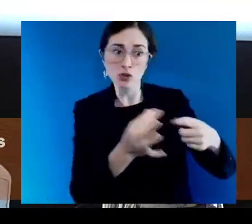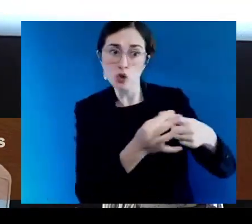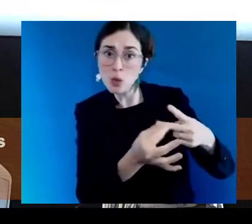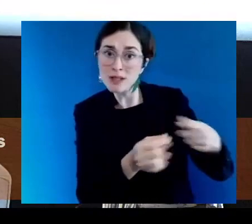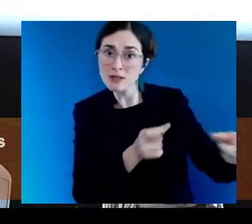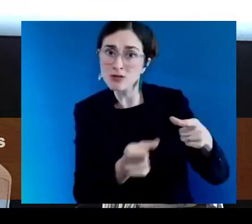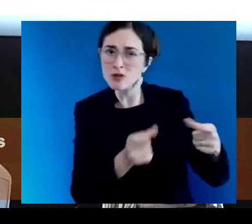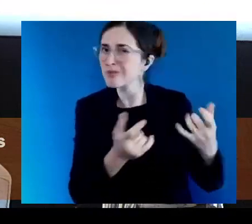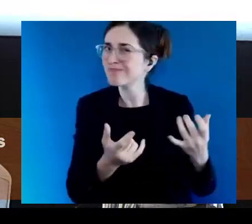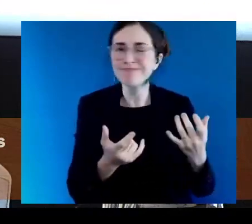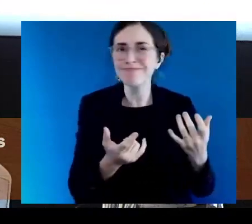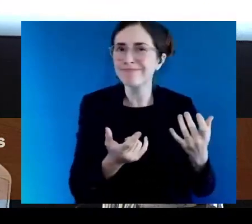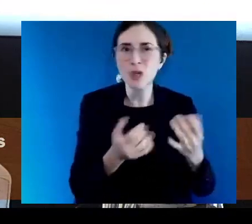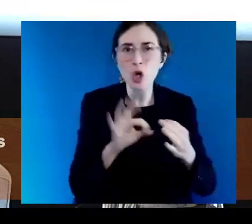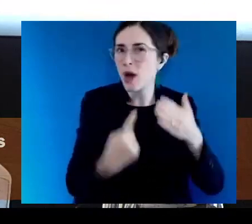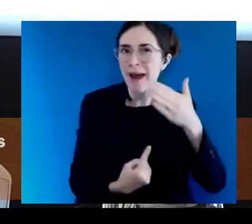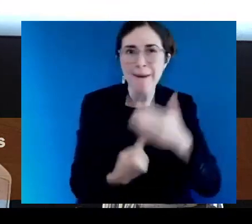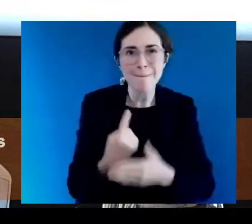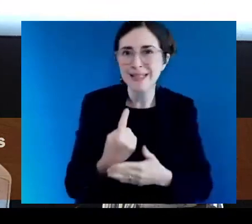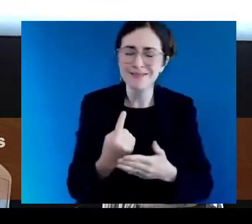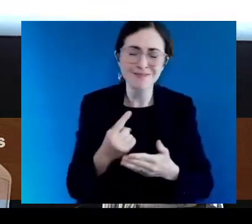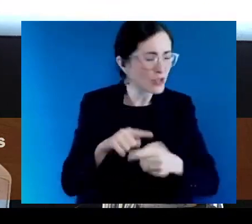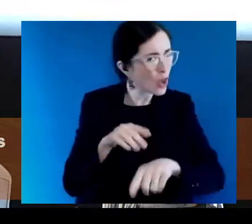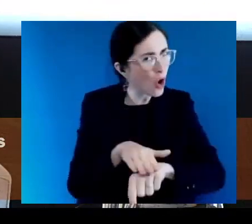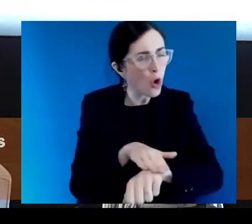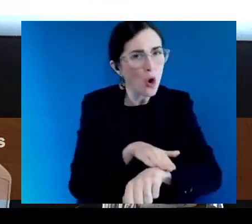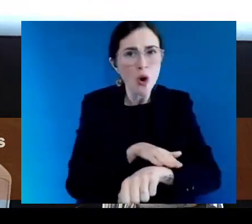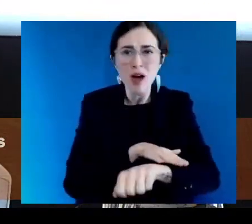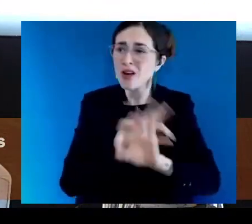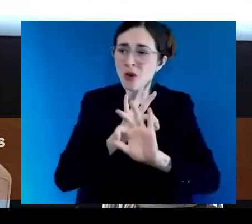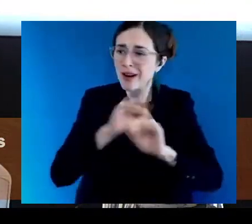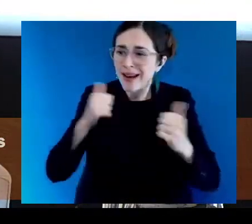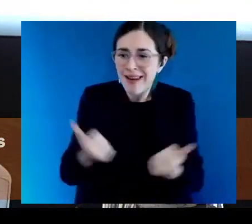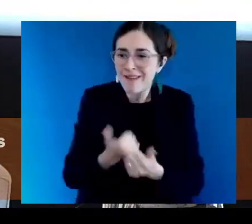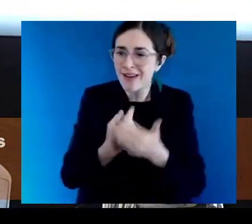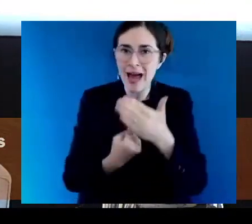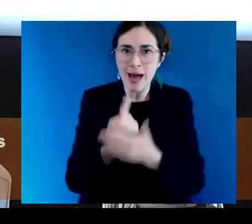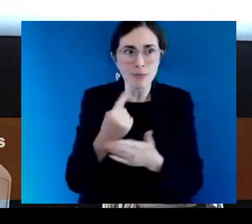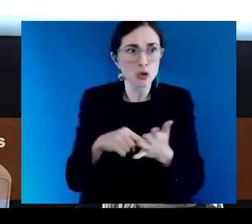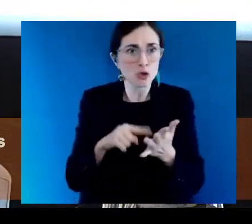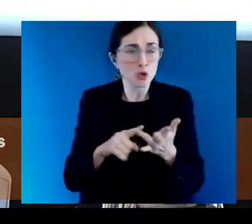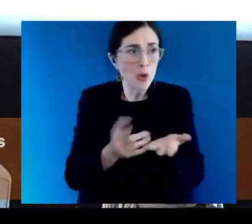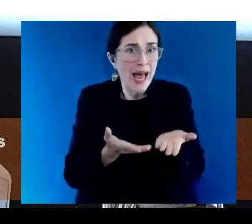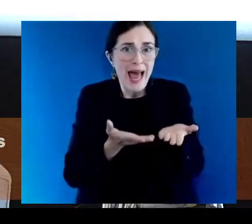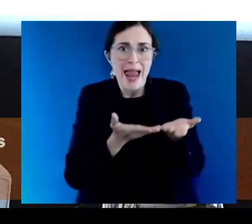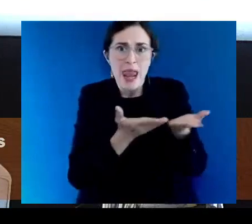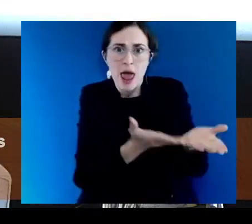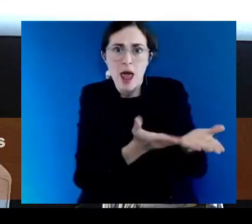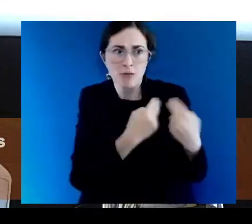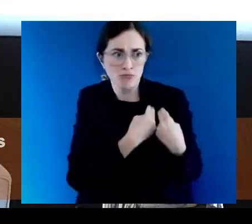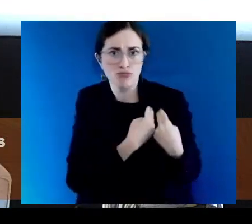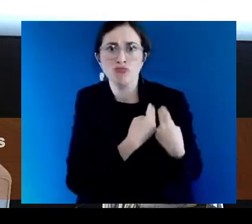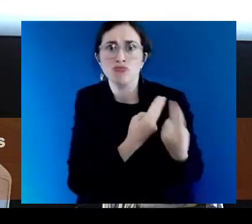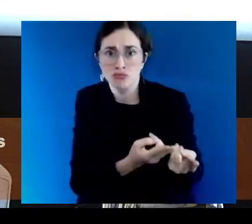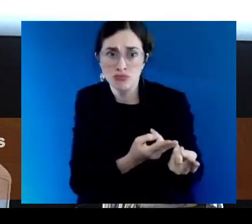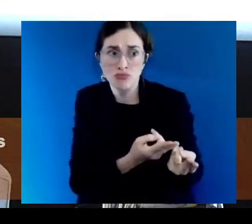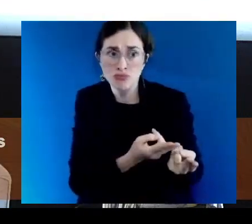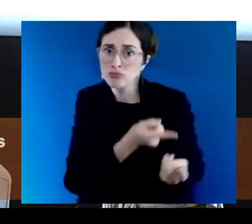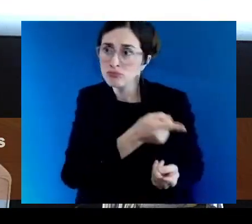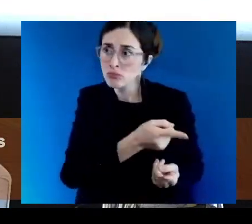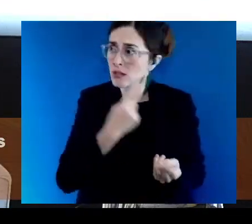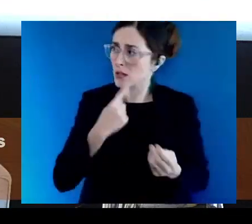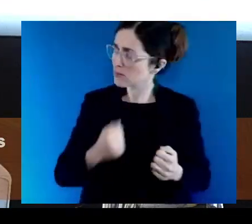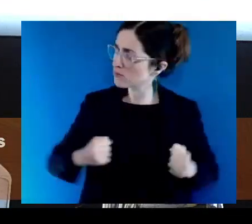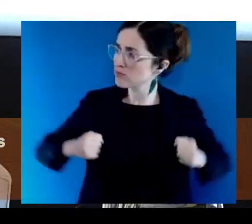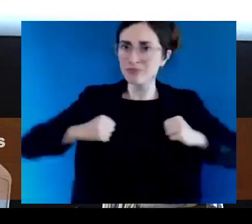changes have been made, nowhere near enough has been done for First Peoples to be able to claim we are nearly there.